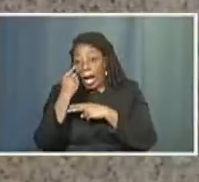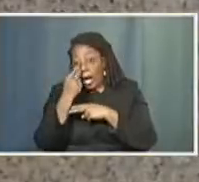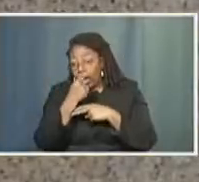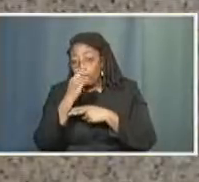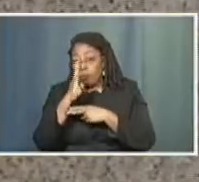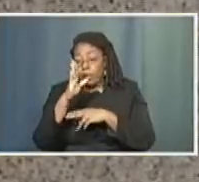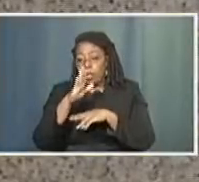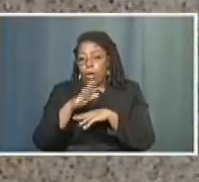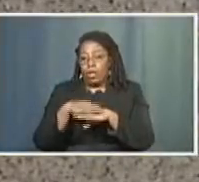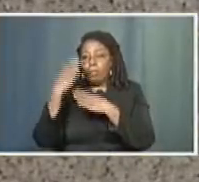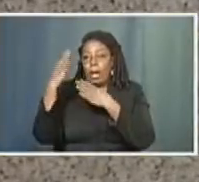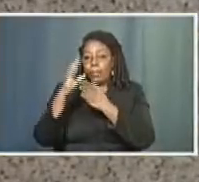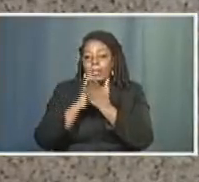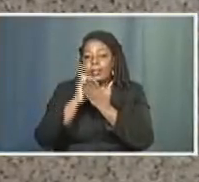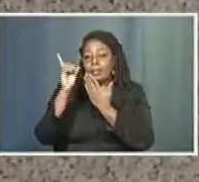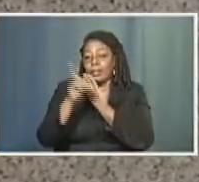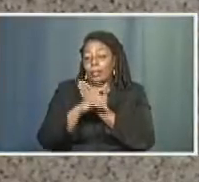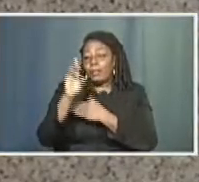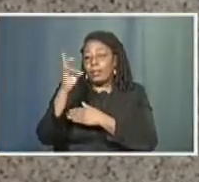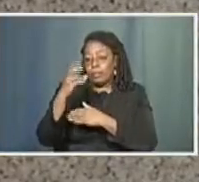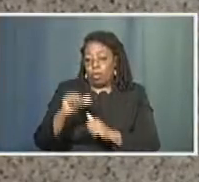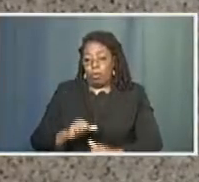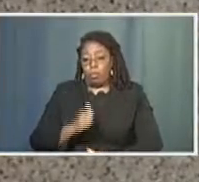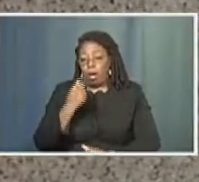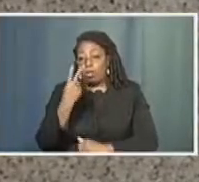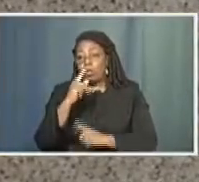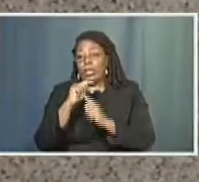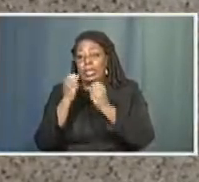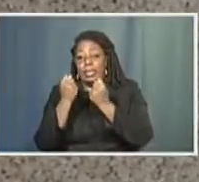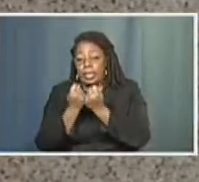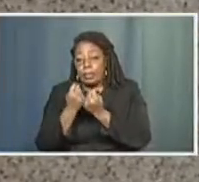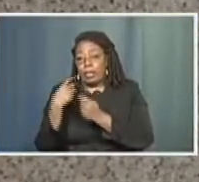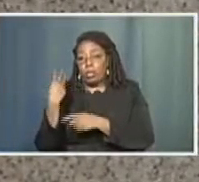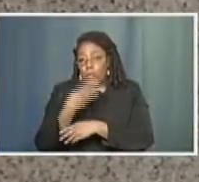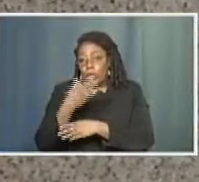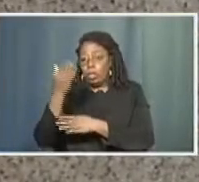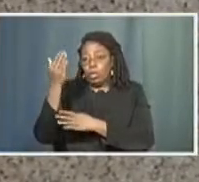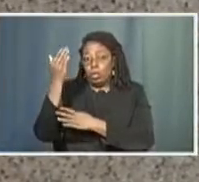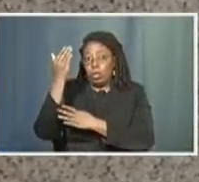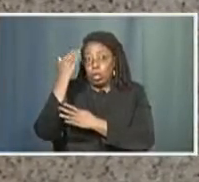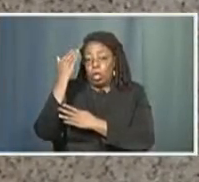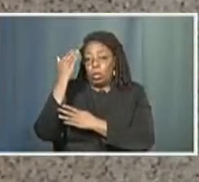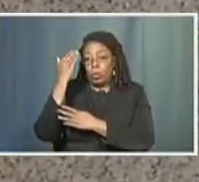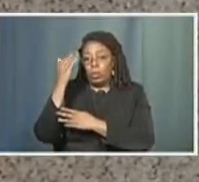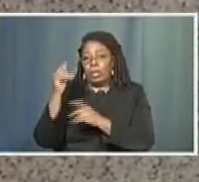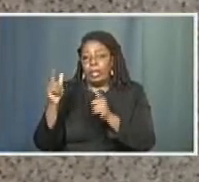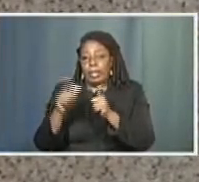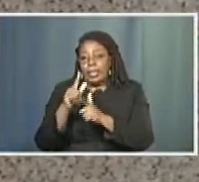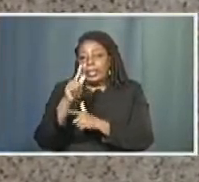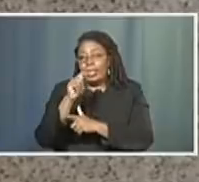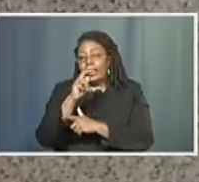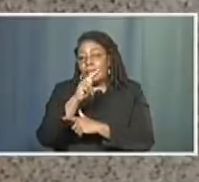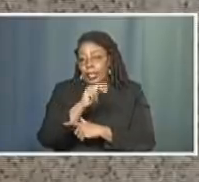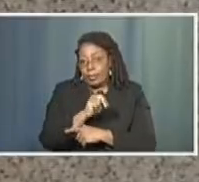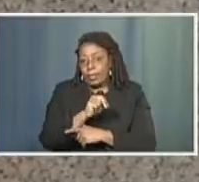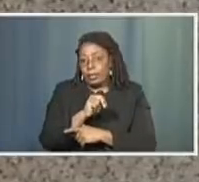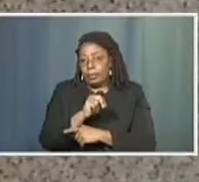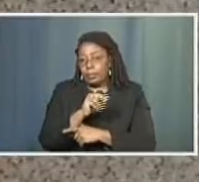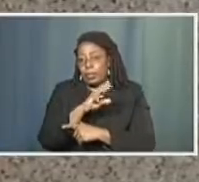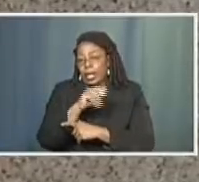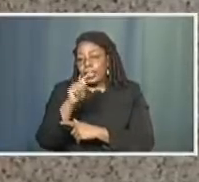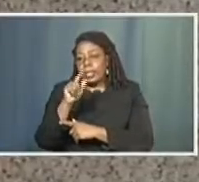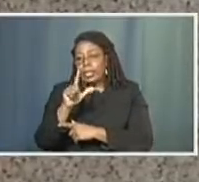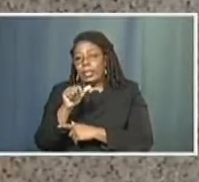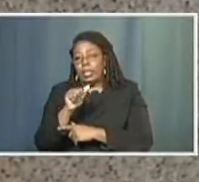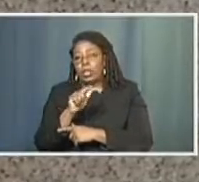December 17th. And we're proud that two teams that are very familiar with our game, Middle Tennessee was here in 2015, and Toledo